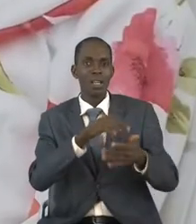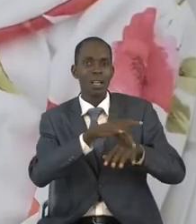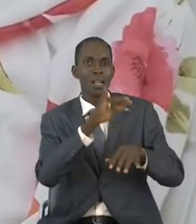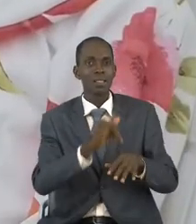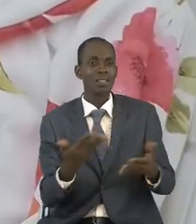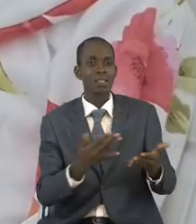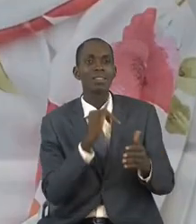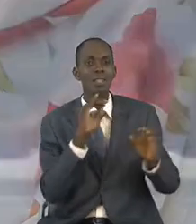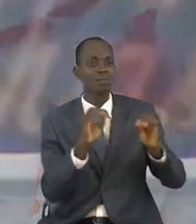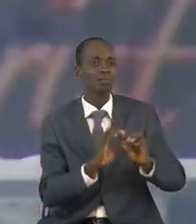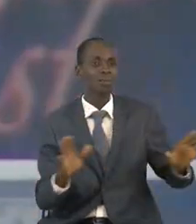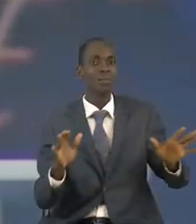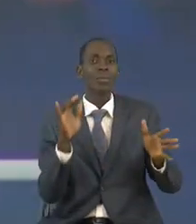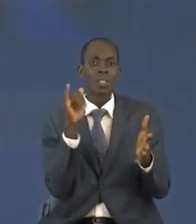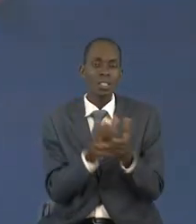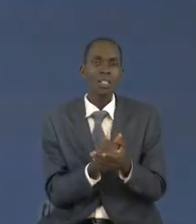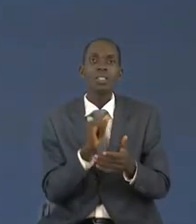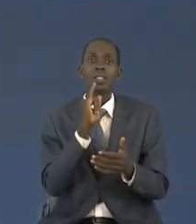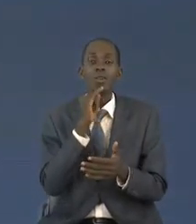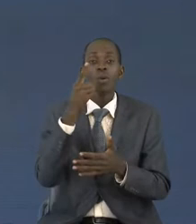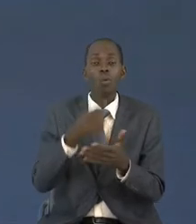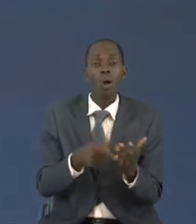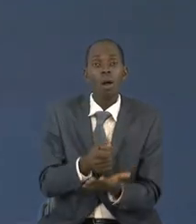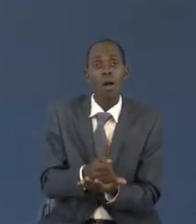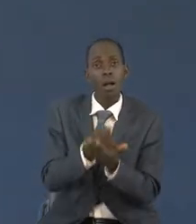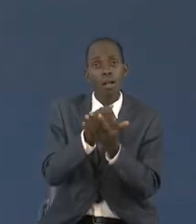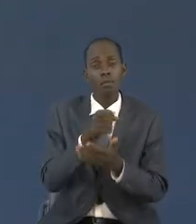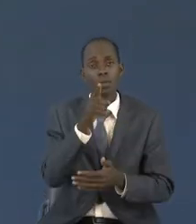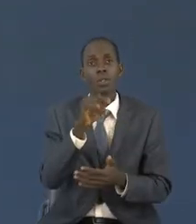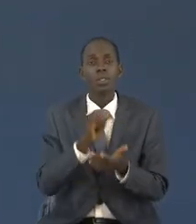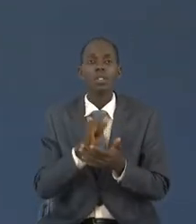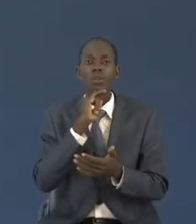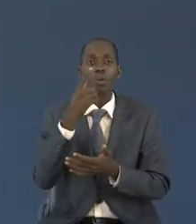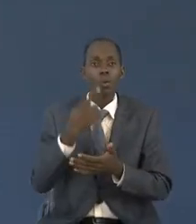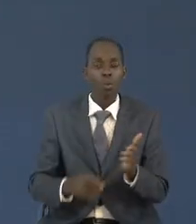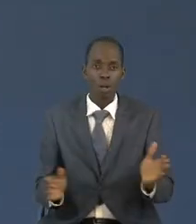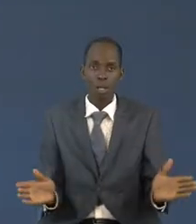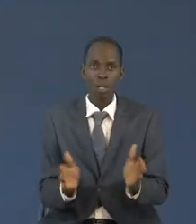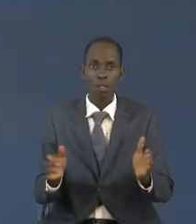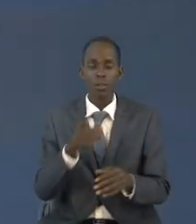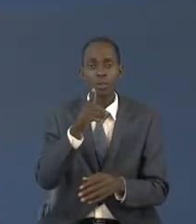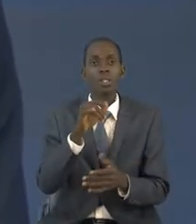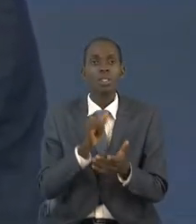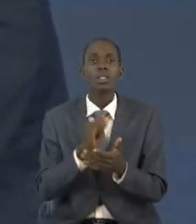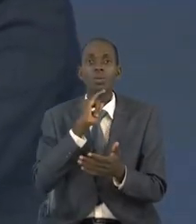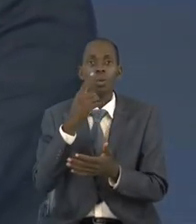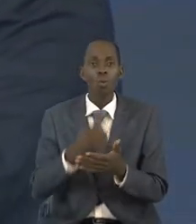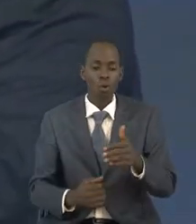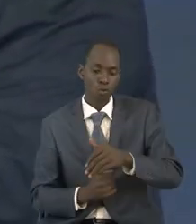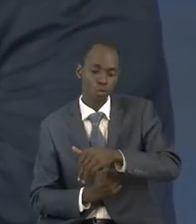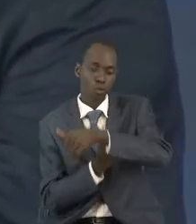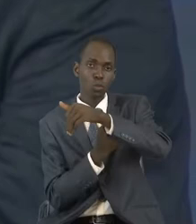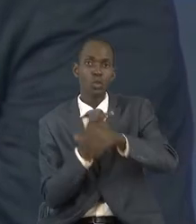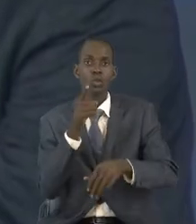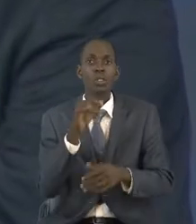nothing. That is what helps you. That is what aids you. That is what supports you. That